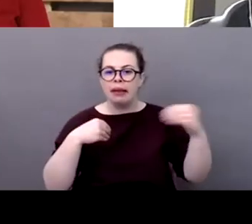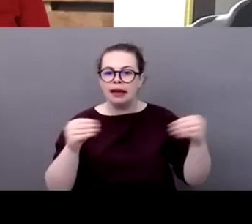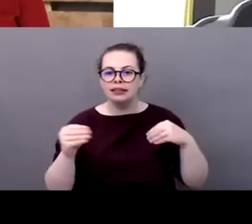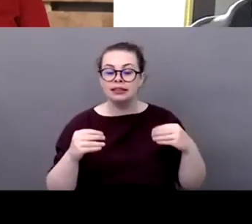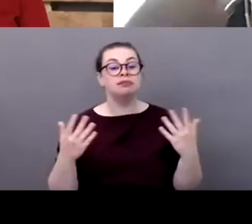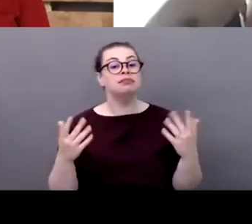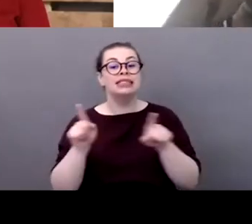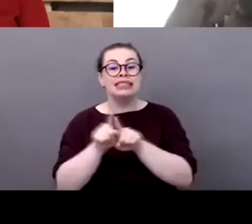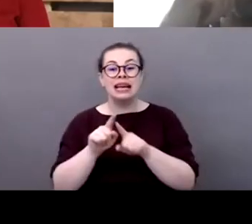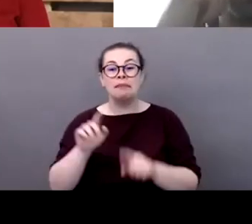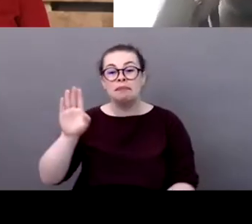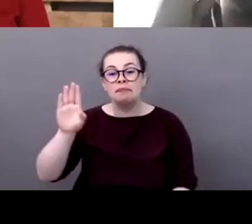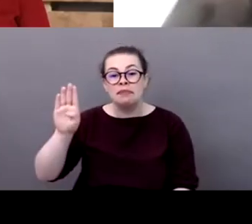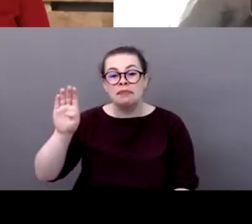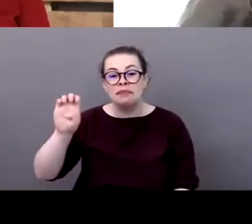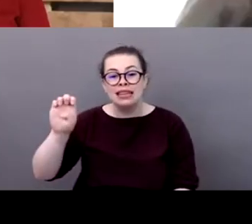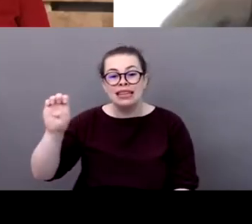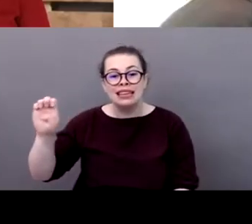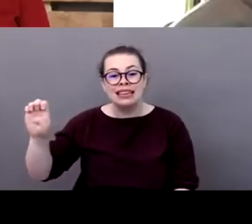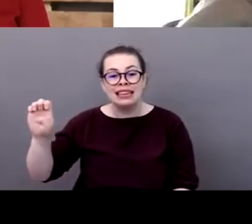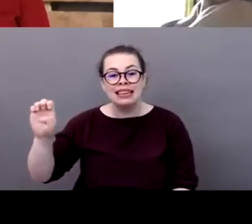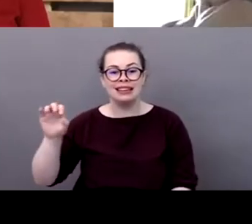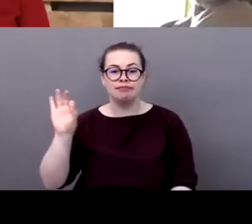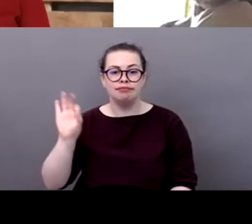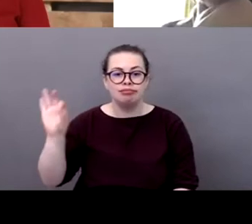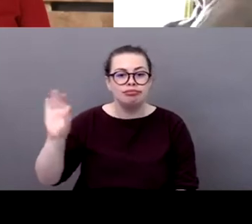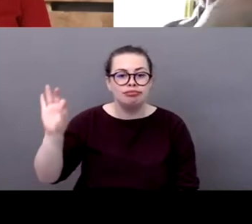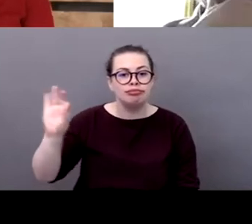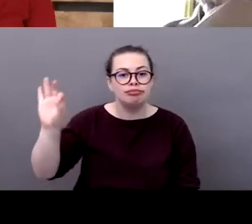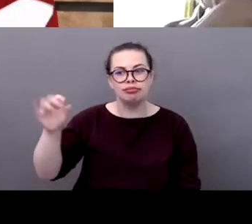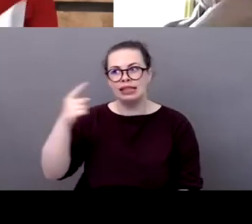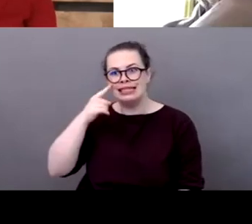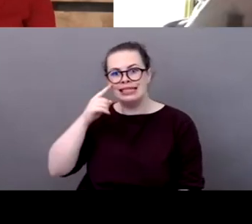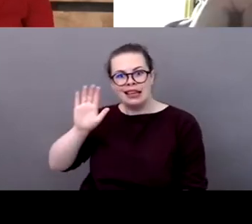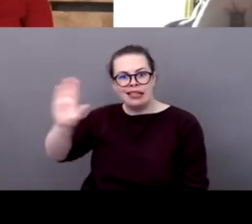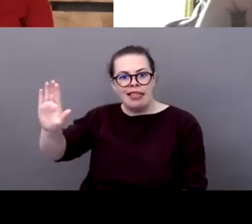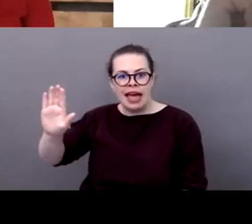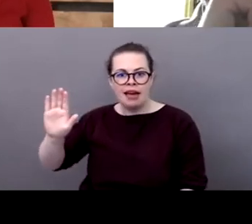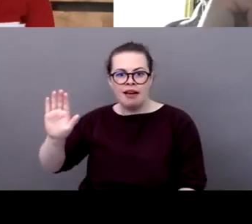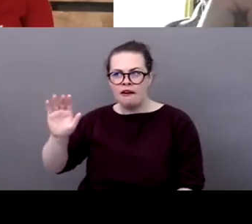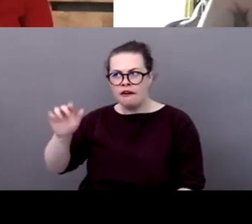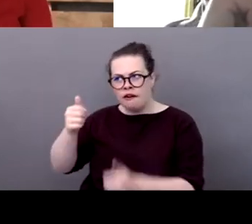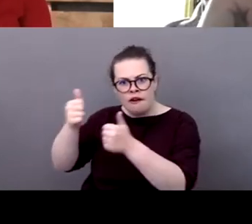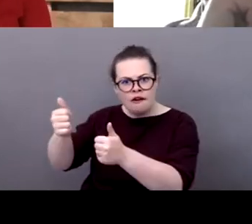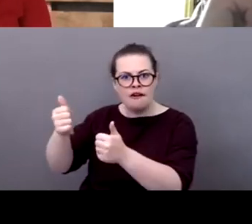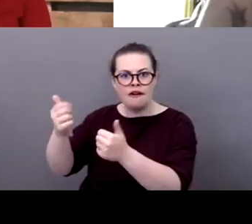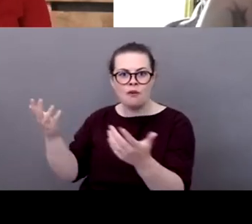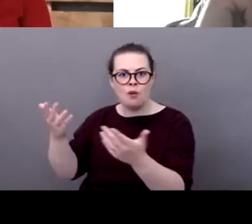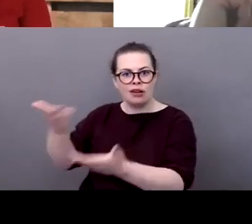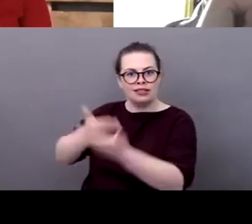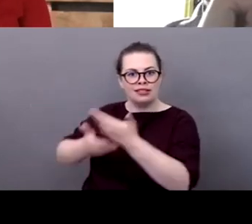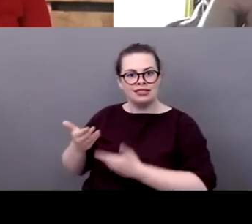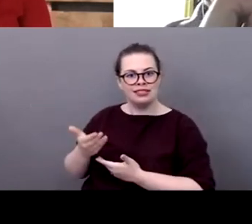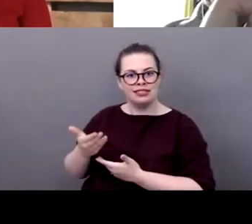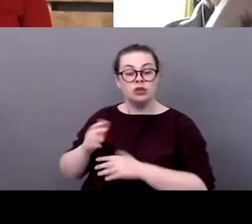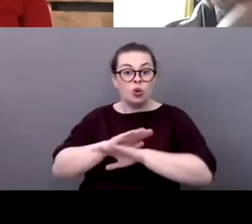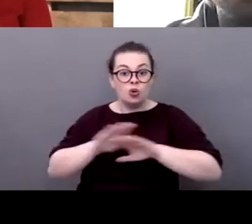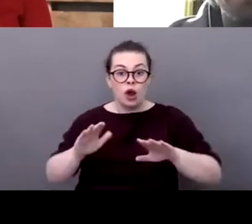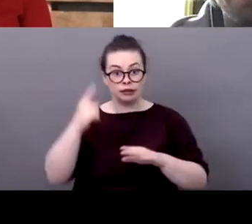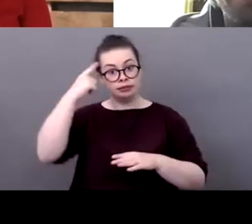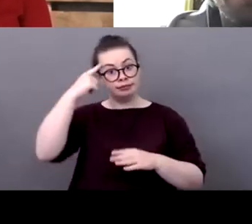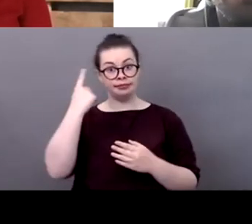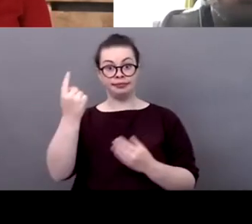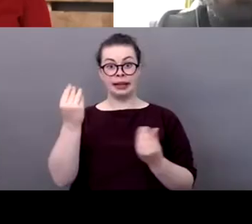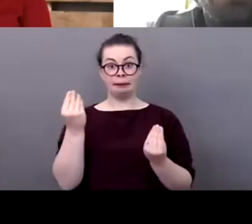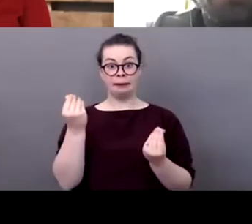Europe. So looking instead at what is our triple bottom line instead of purely the economic incentives. So also the environmental